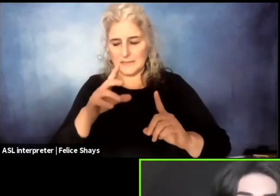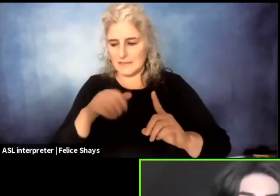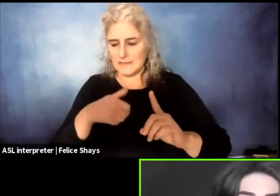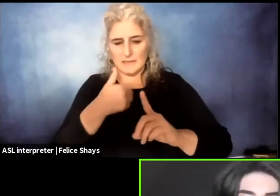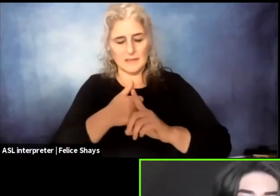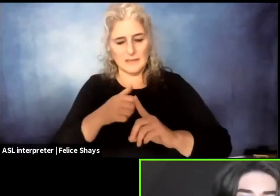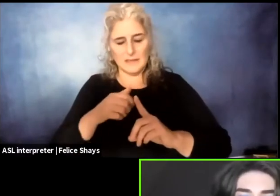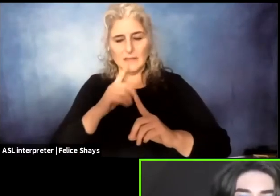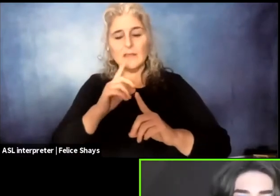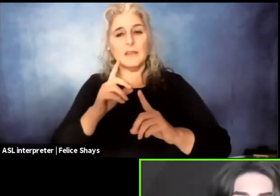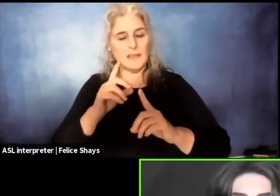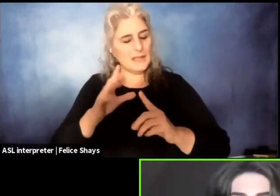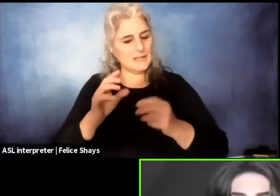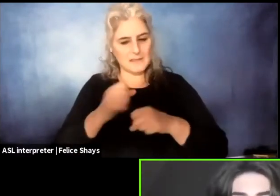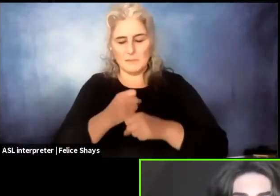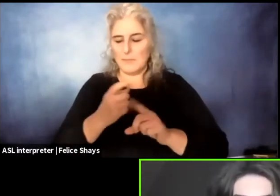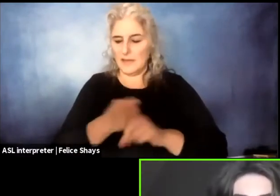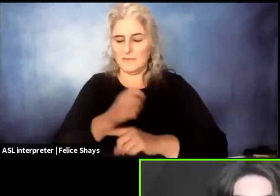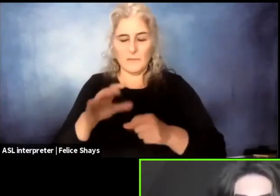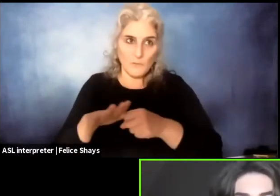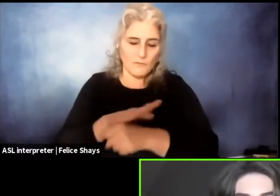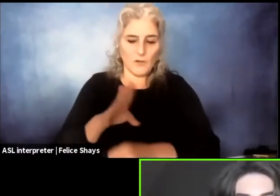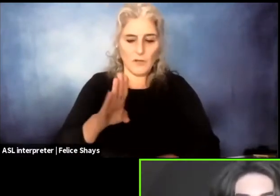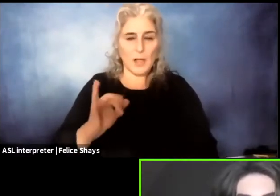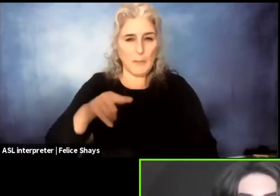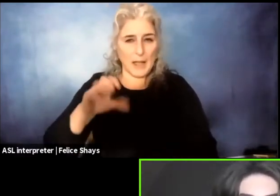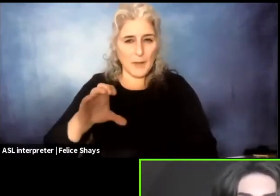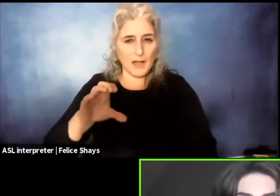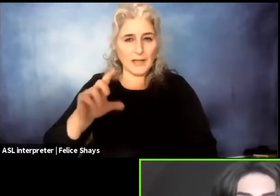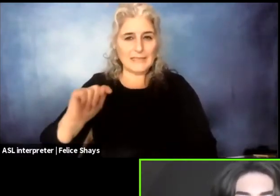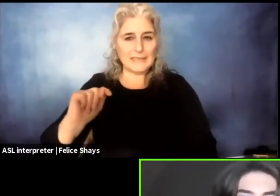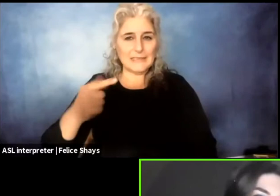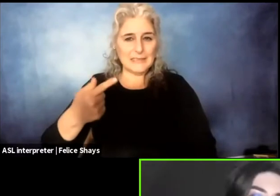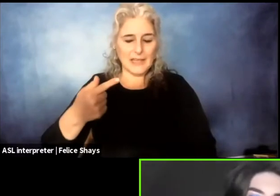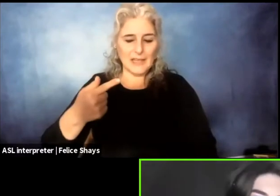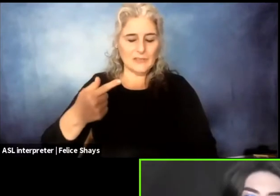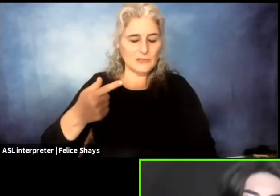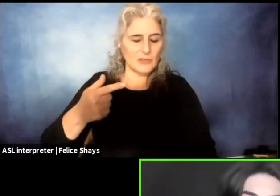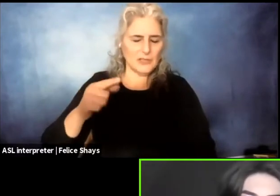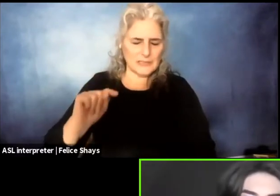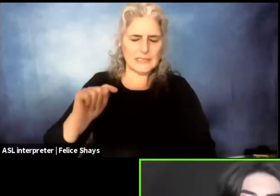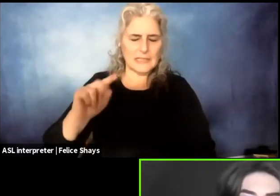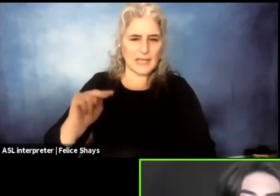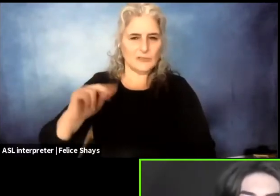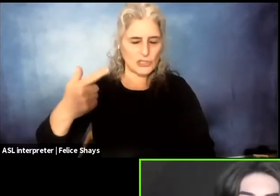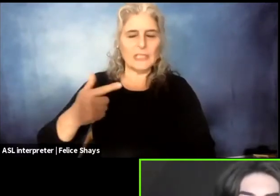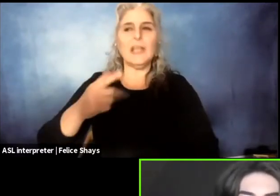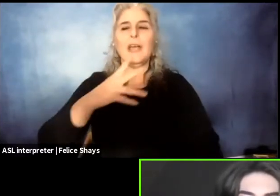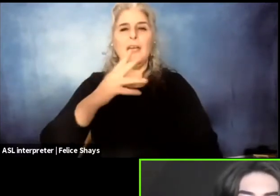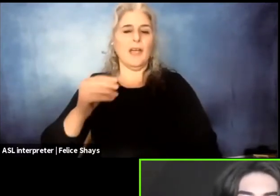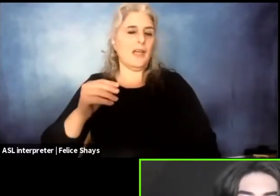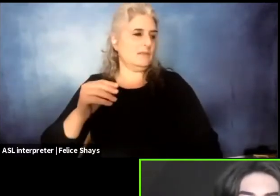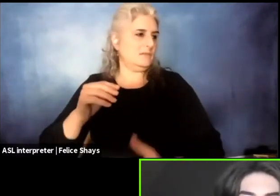entirely by BIPOC, TGNC, queer, kinky sex workers, which for me is like, that's a super radical disruption of the status